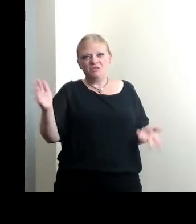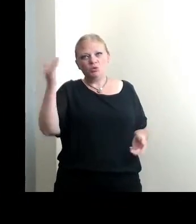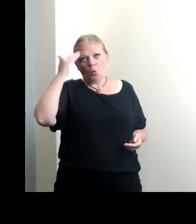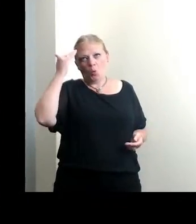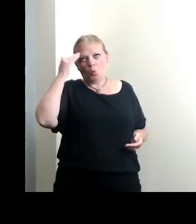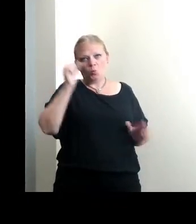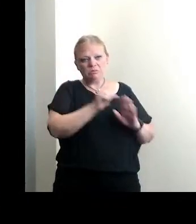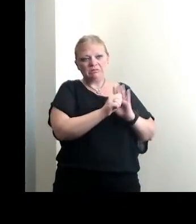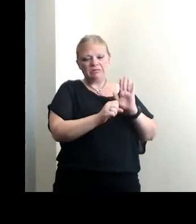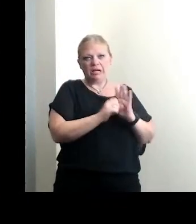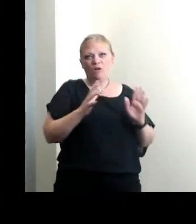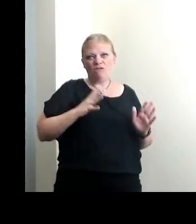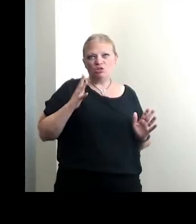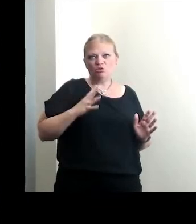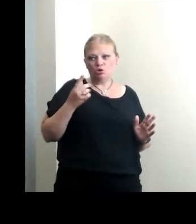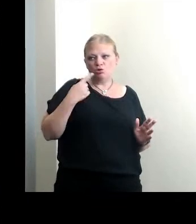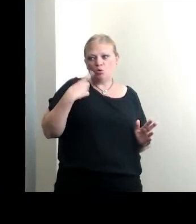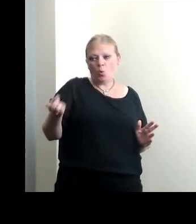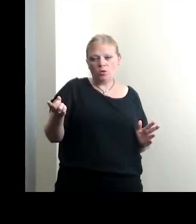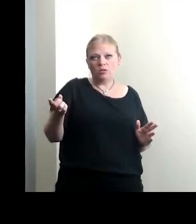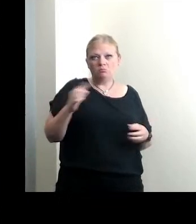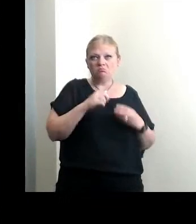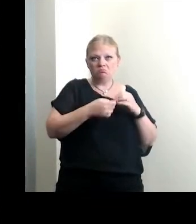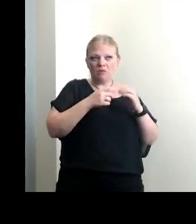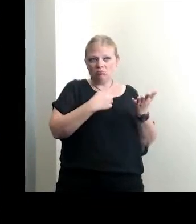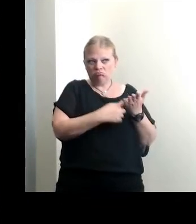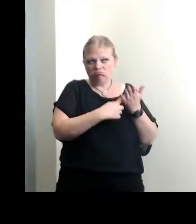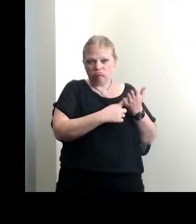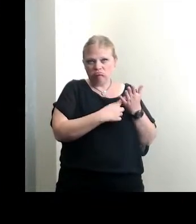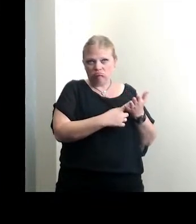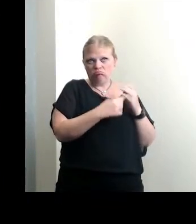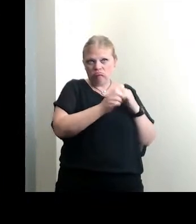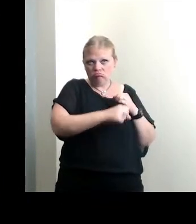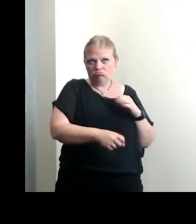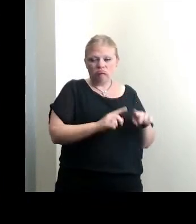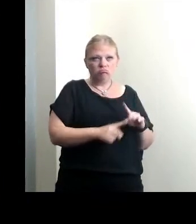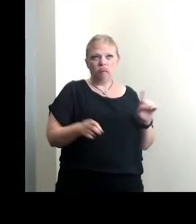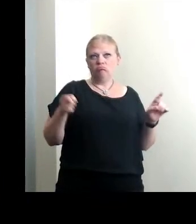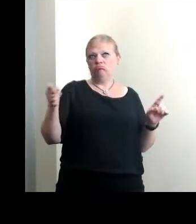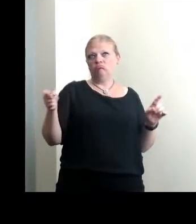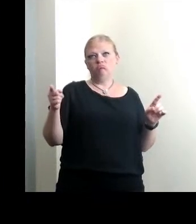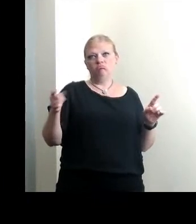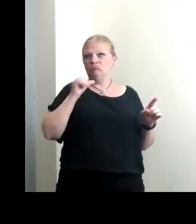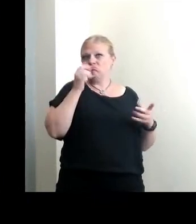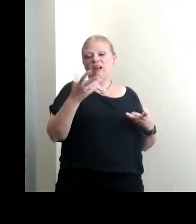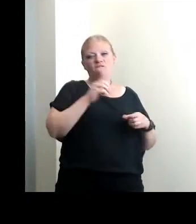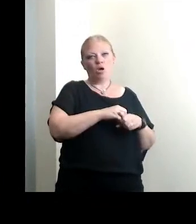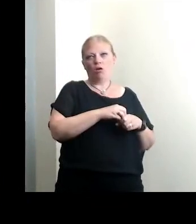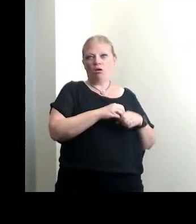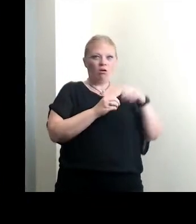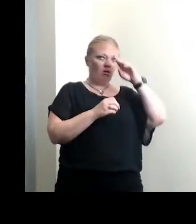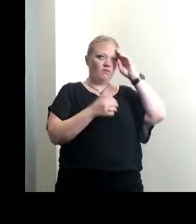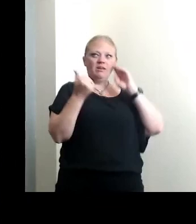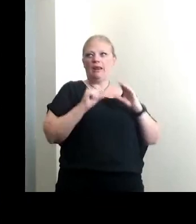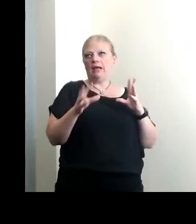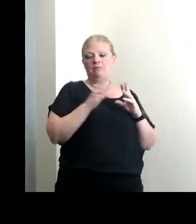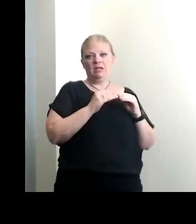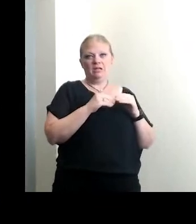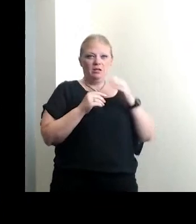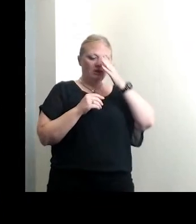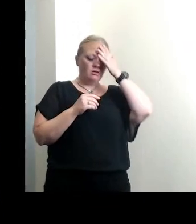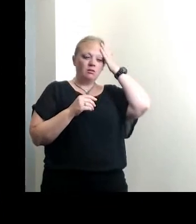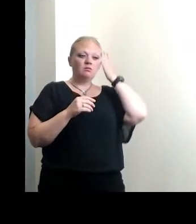state officials of the conversations that have been ongoing, but he has not been involved in the direct meetings. There are